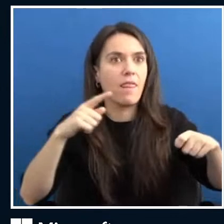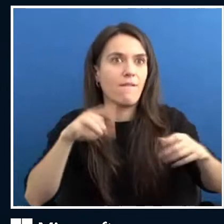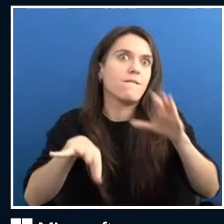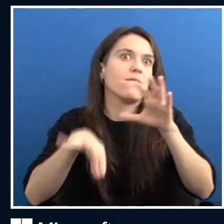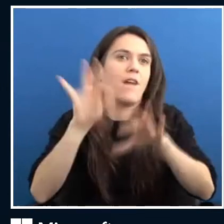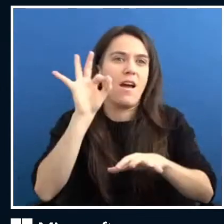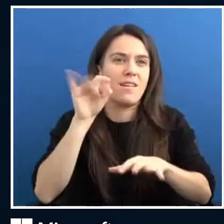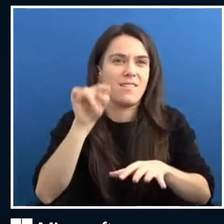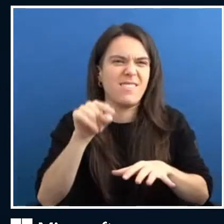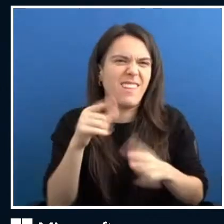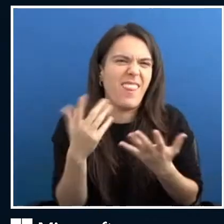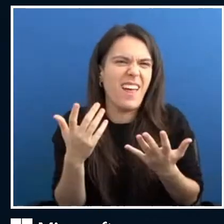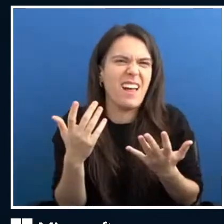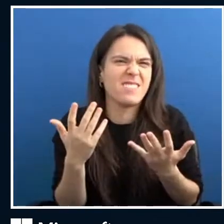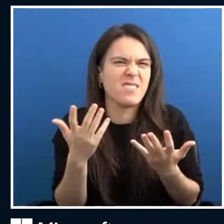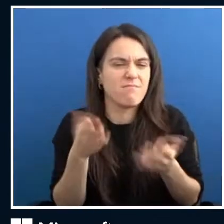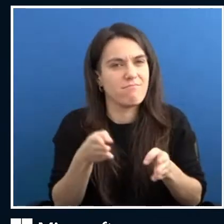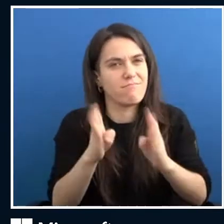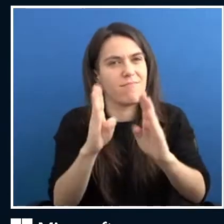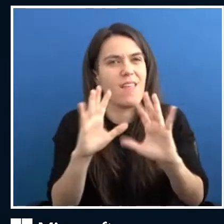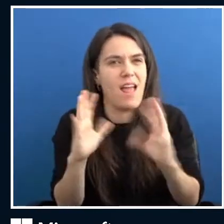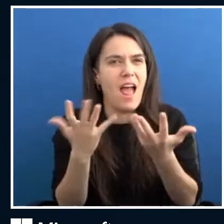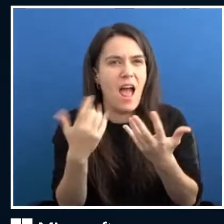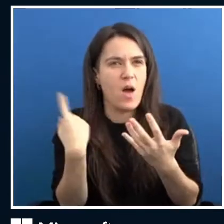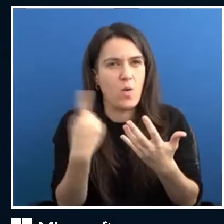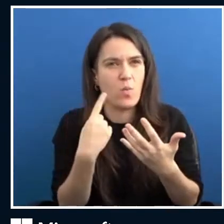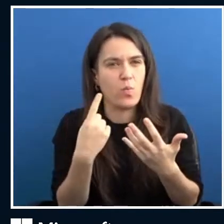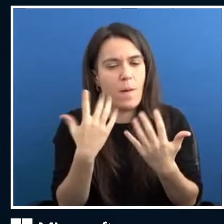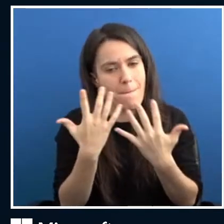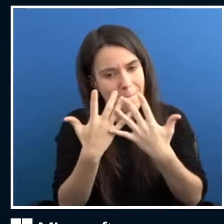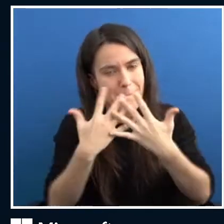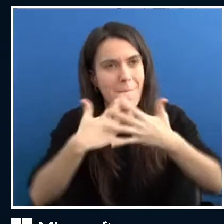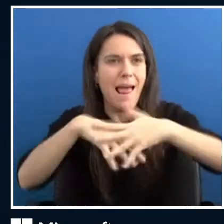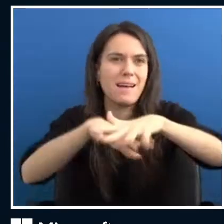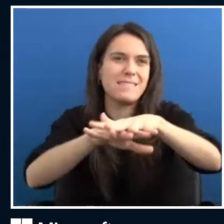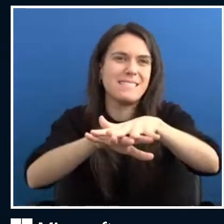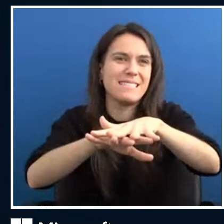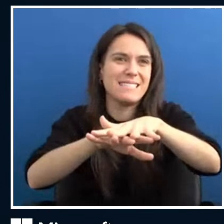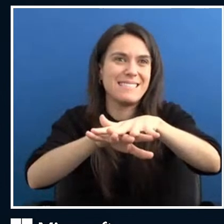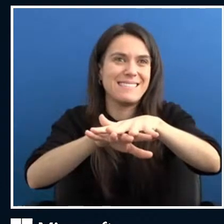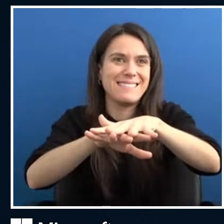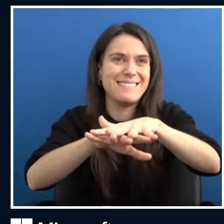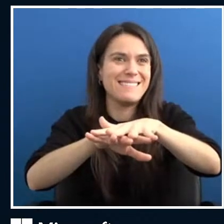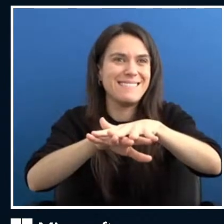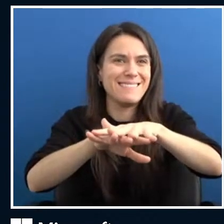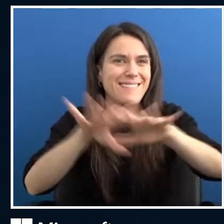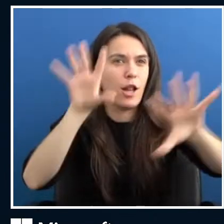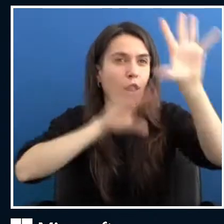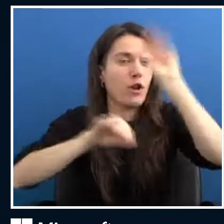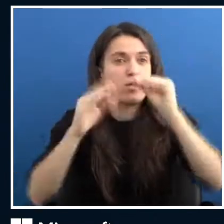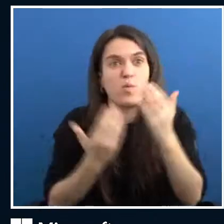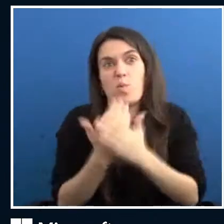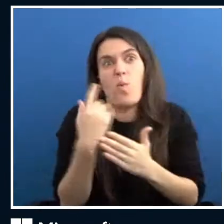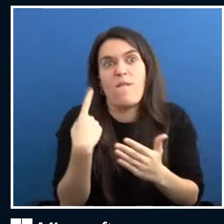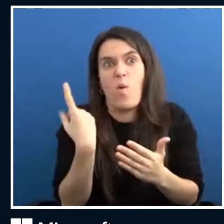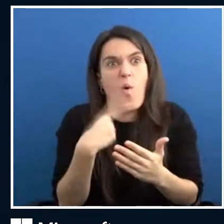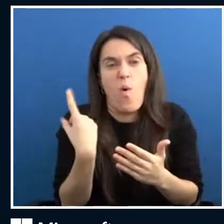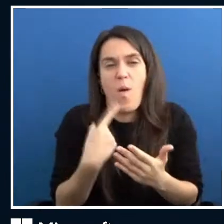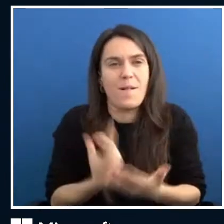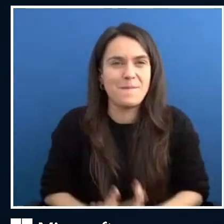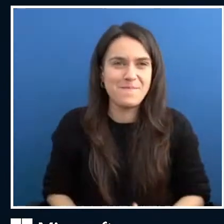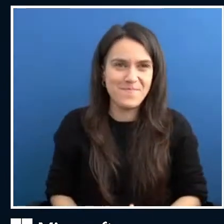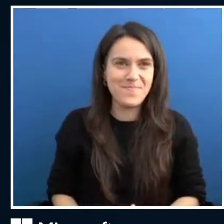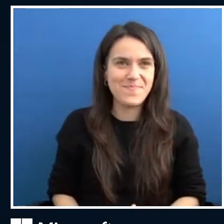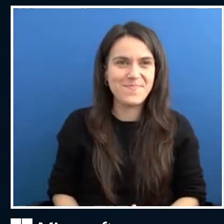how we see this whole kind of blending of learning, and it is new for everybody, including us, because